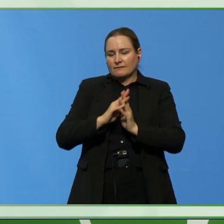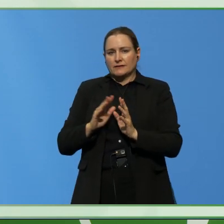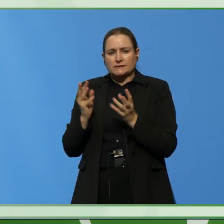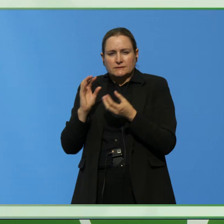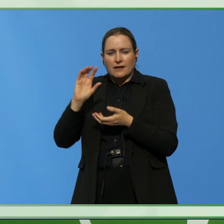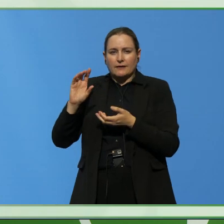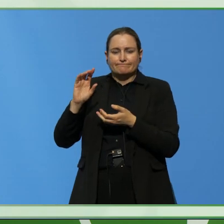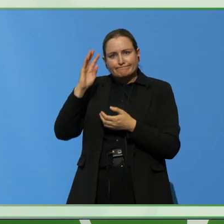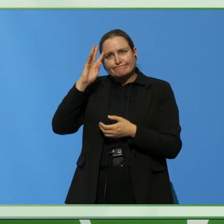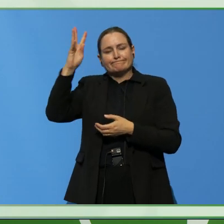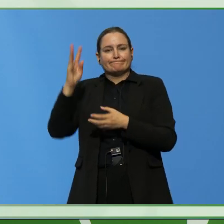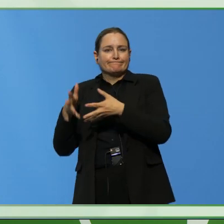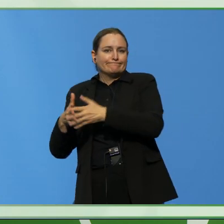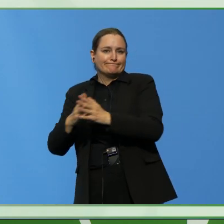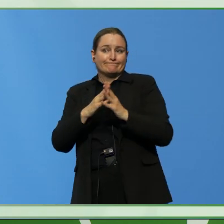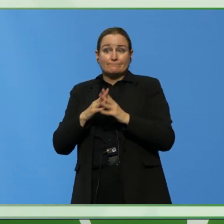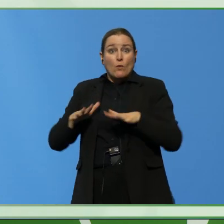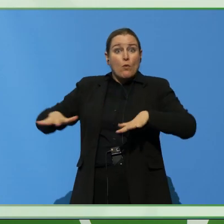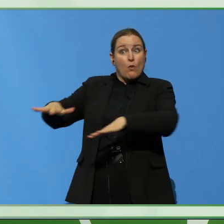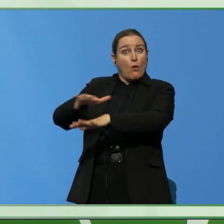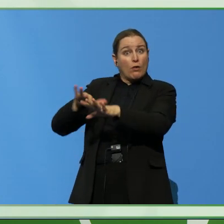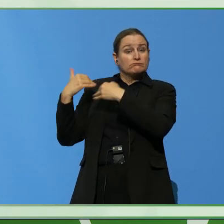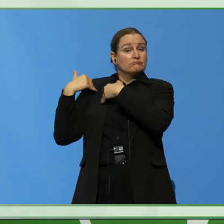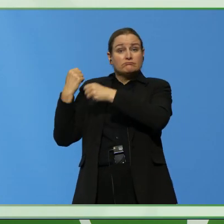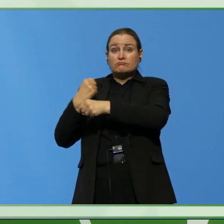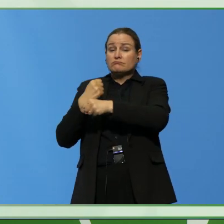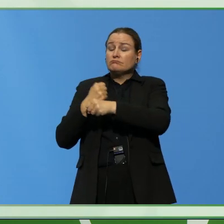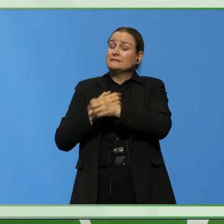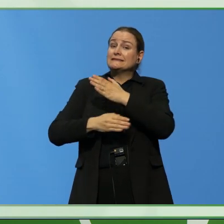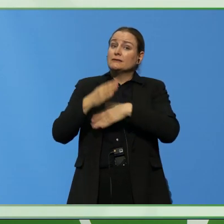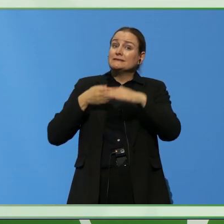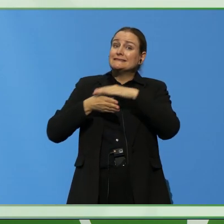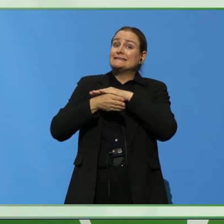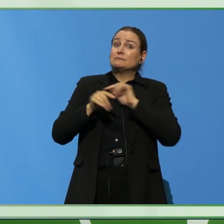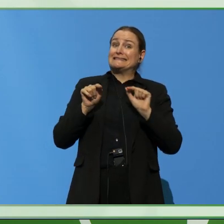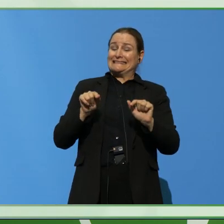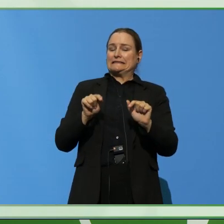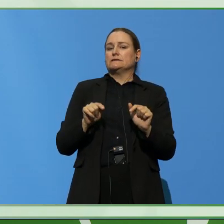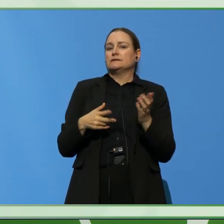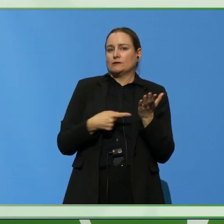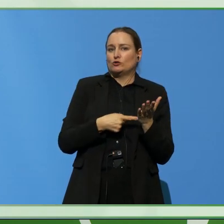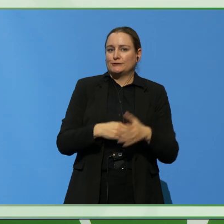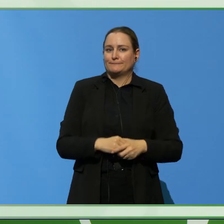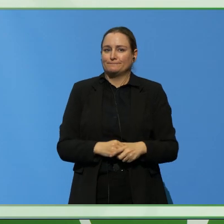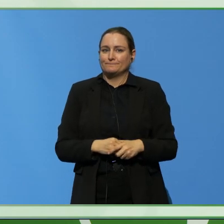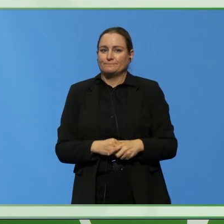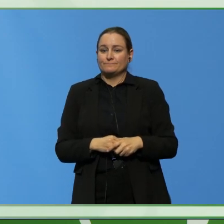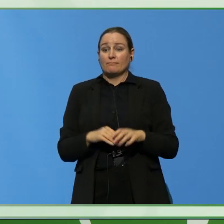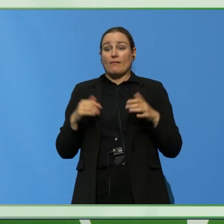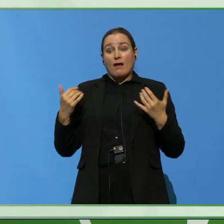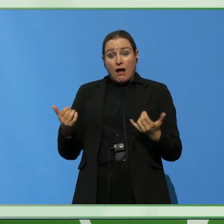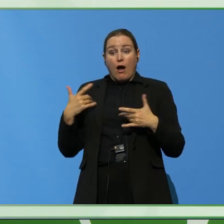early stage assistive tech. We still run Innovate Now to date, and we are currently on our 11th cohort.